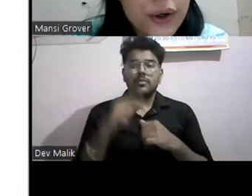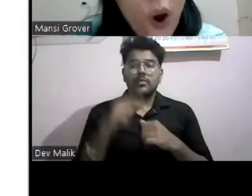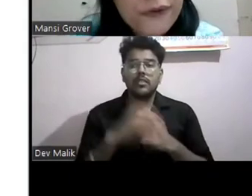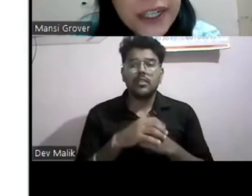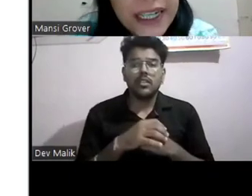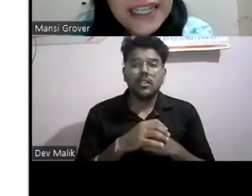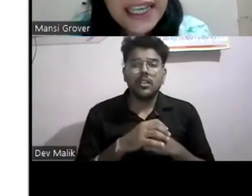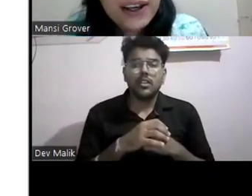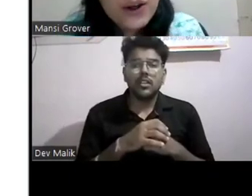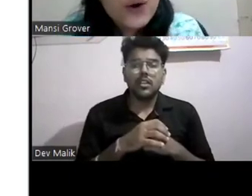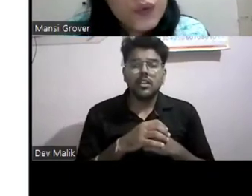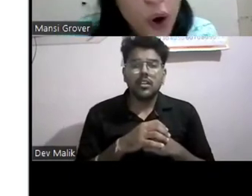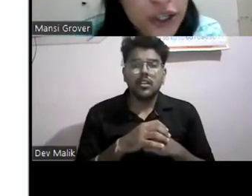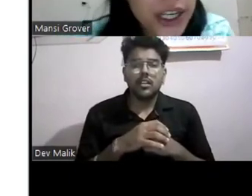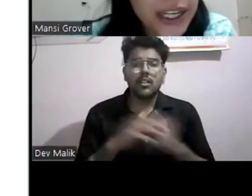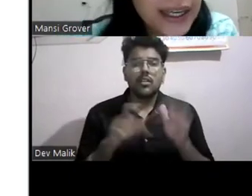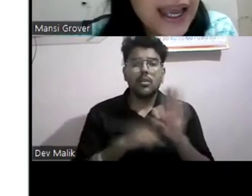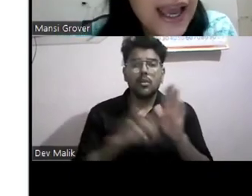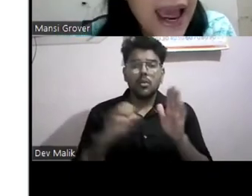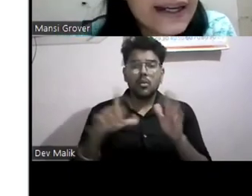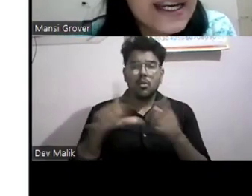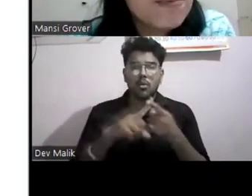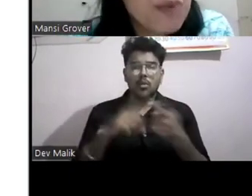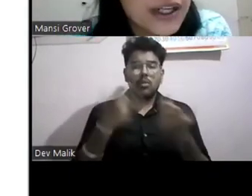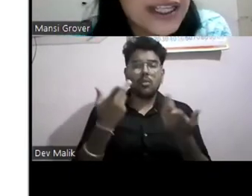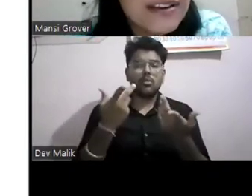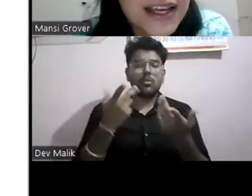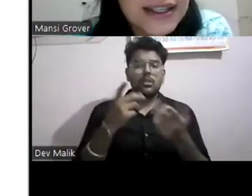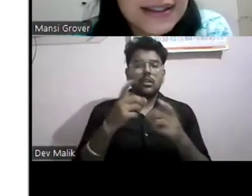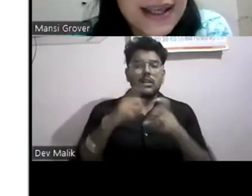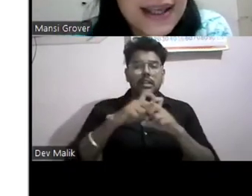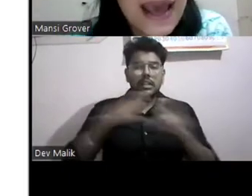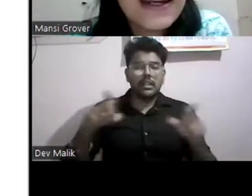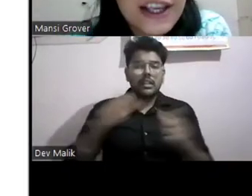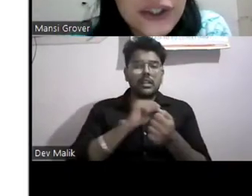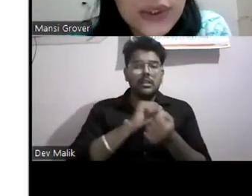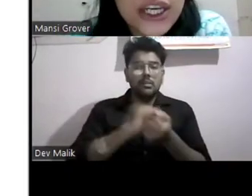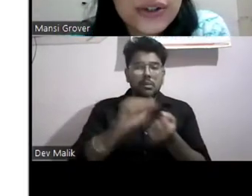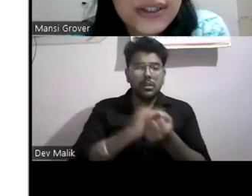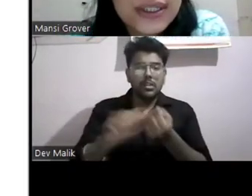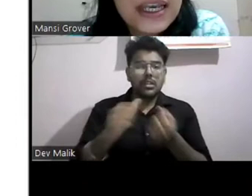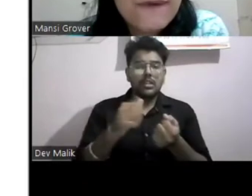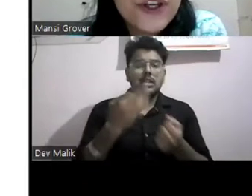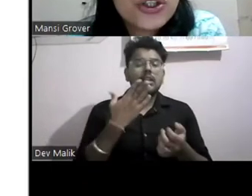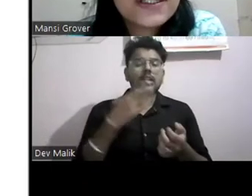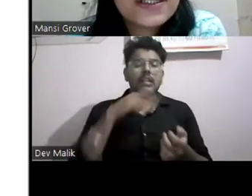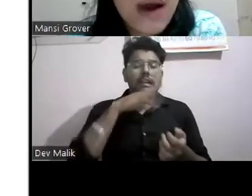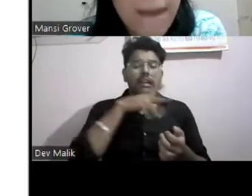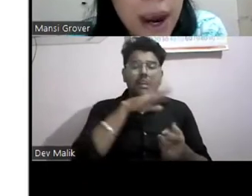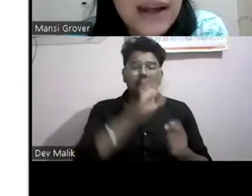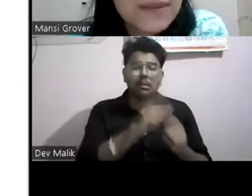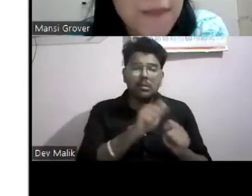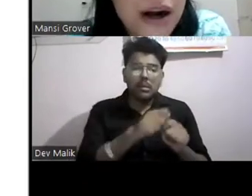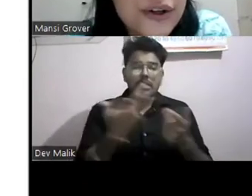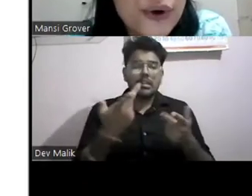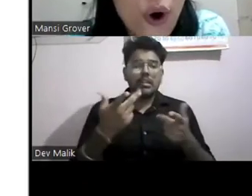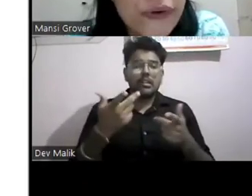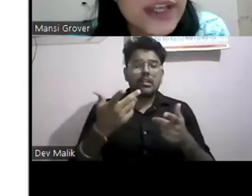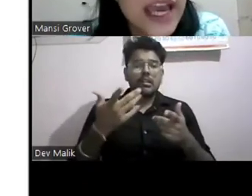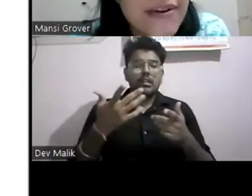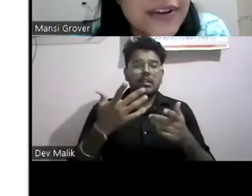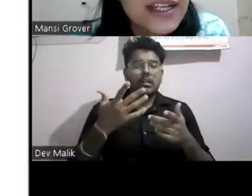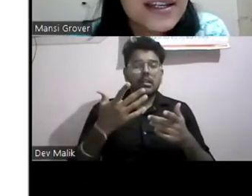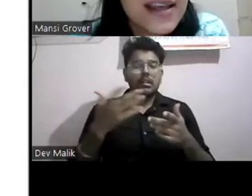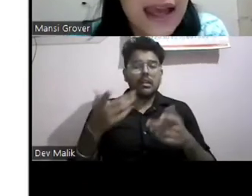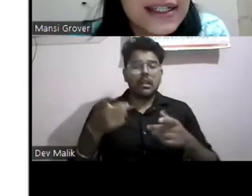work of cleaning, washing, handling bodily wastes and exudations, which is a part and parcel of